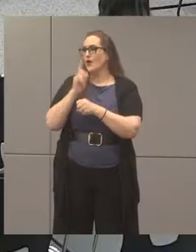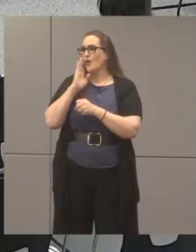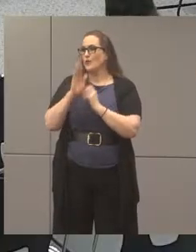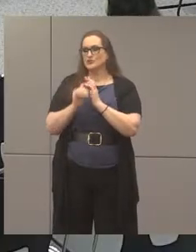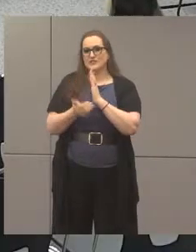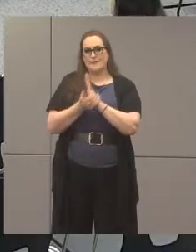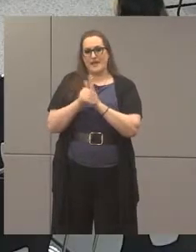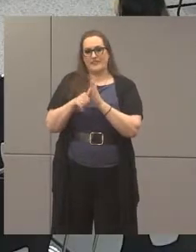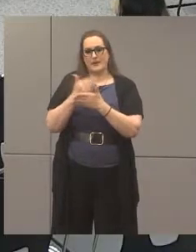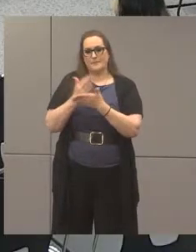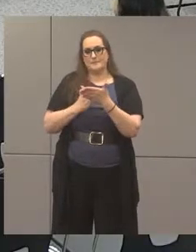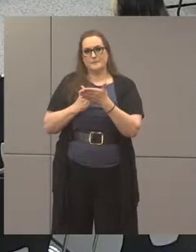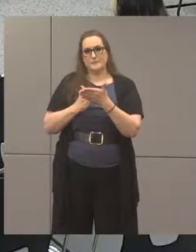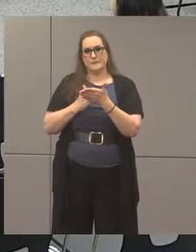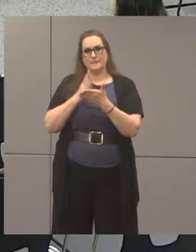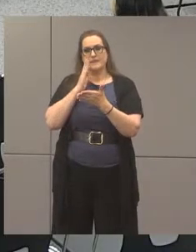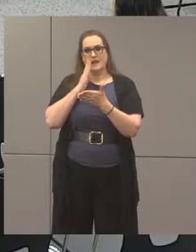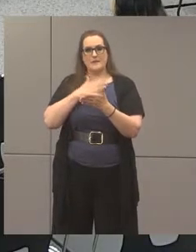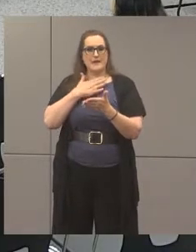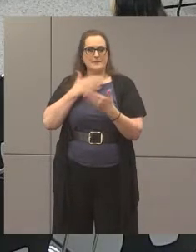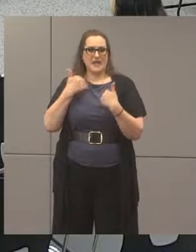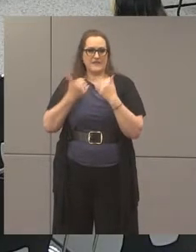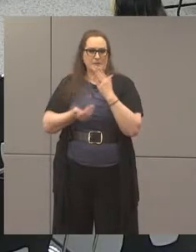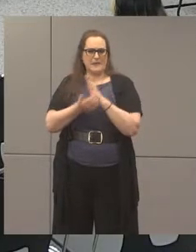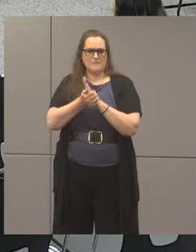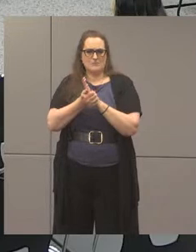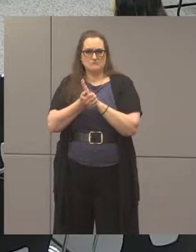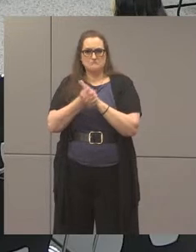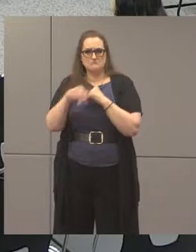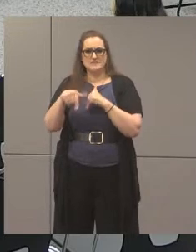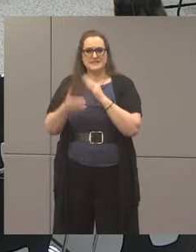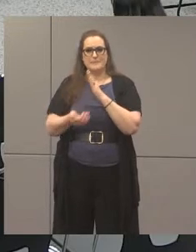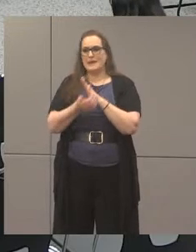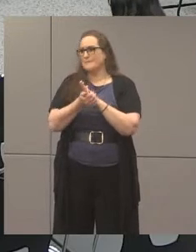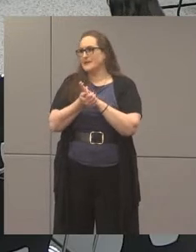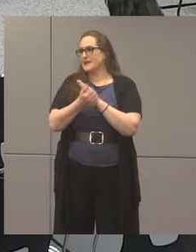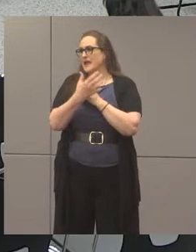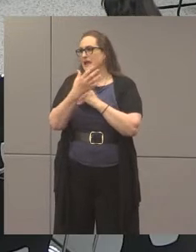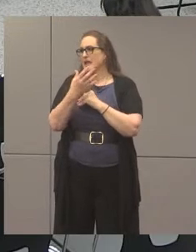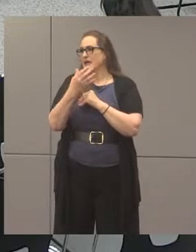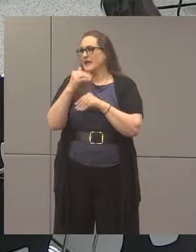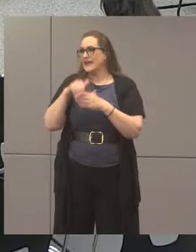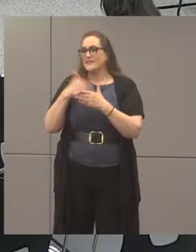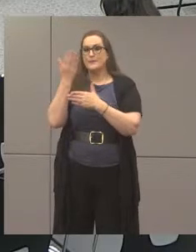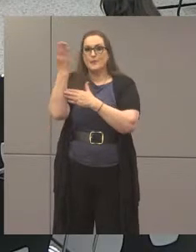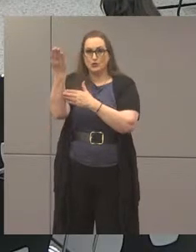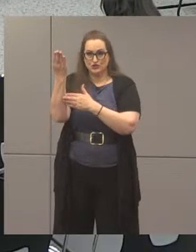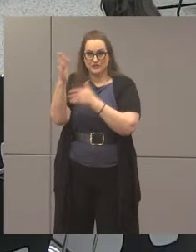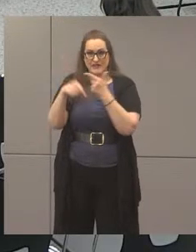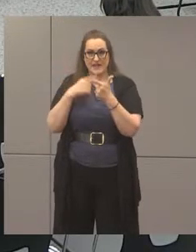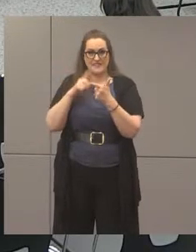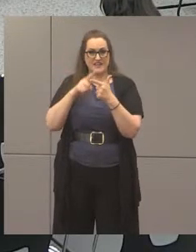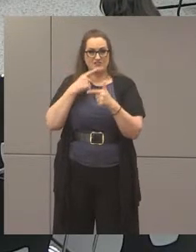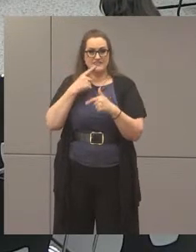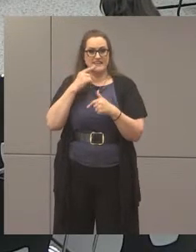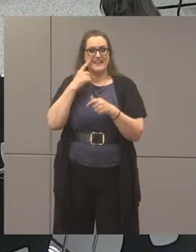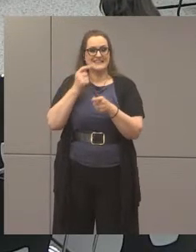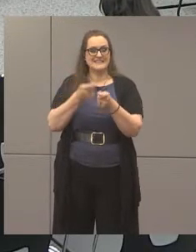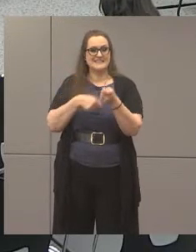shouldn't, I'm happy to have an amendment, this amendment in the motion, then to say